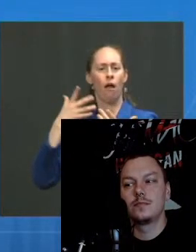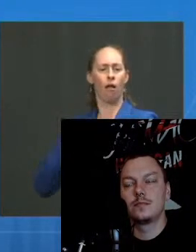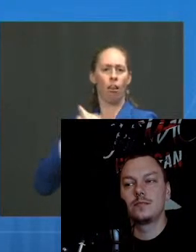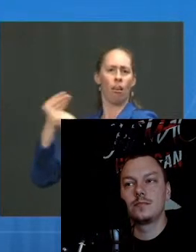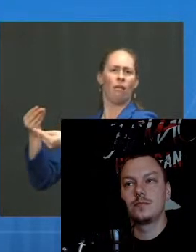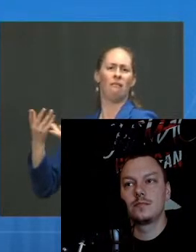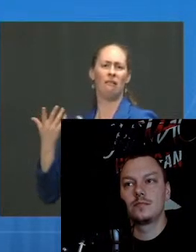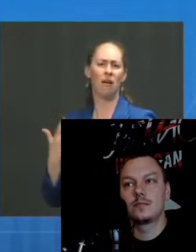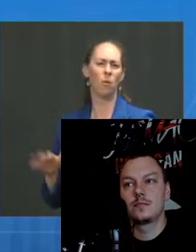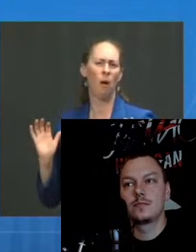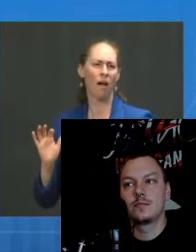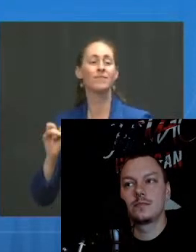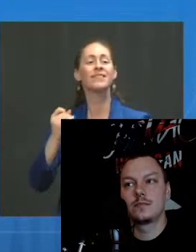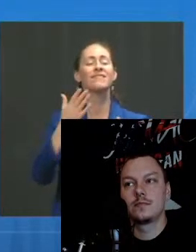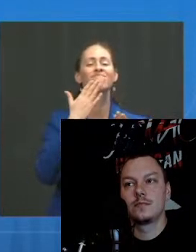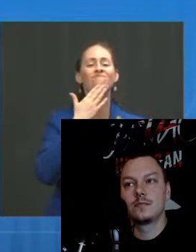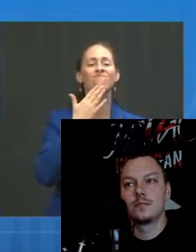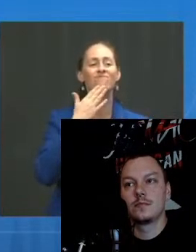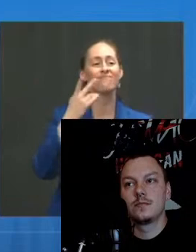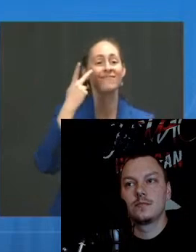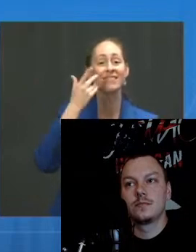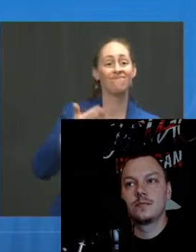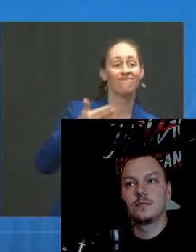next briefing.